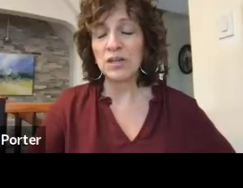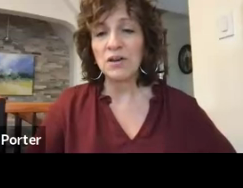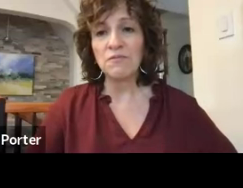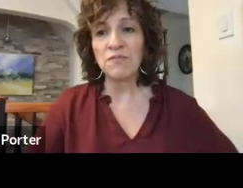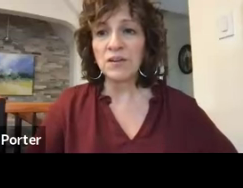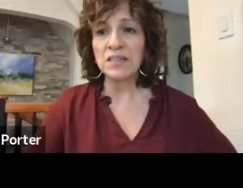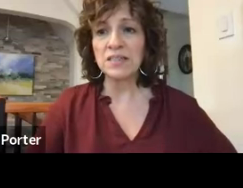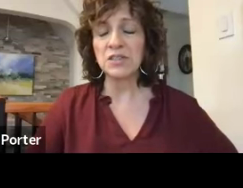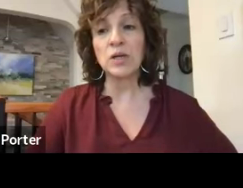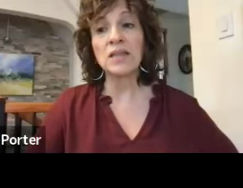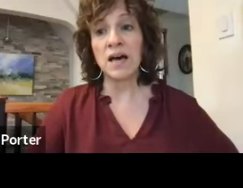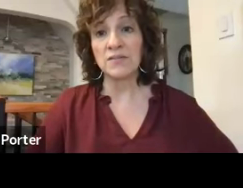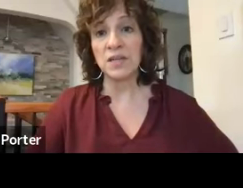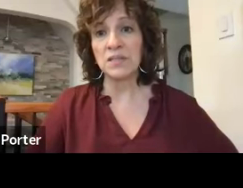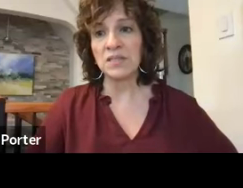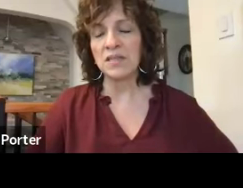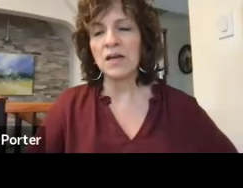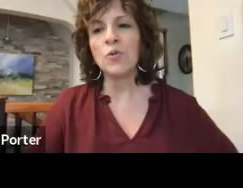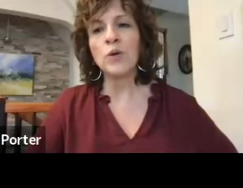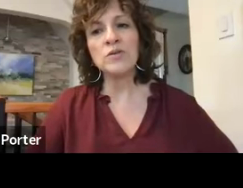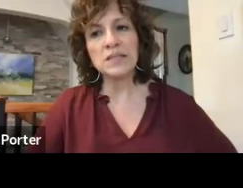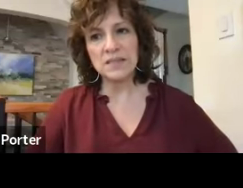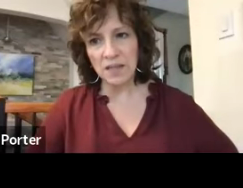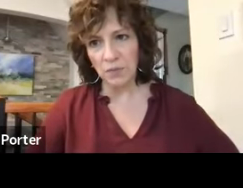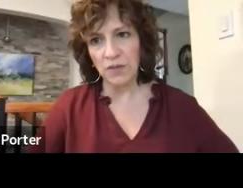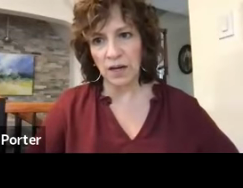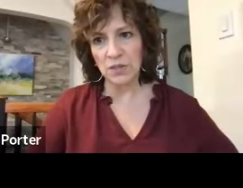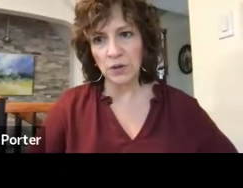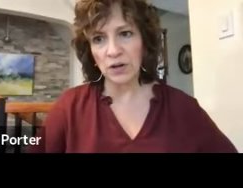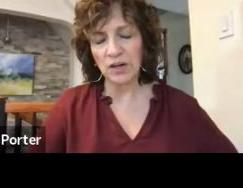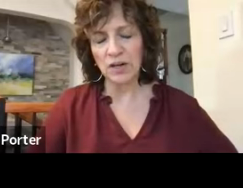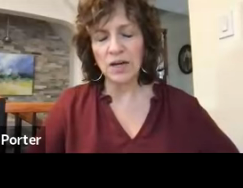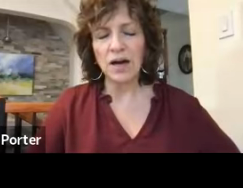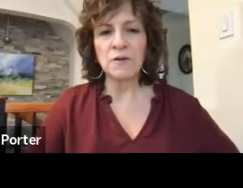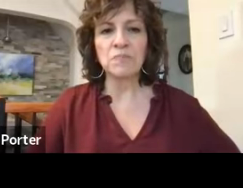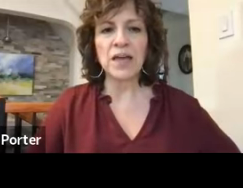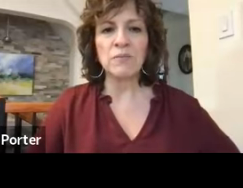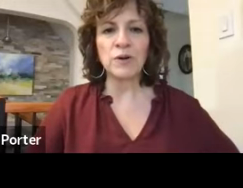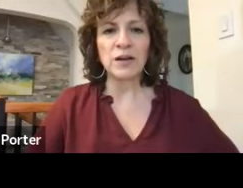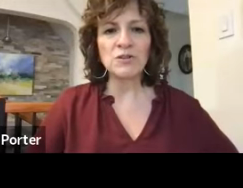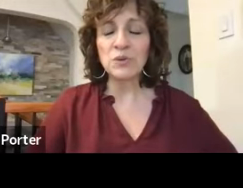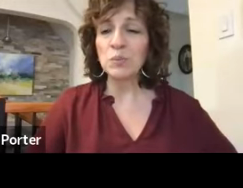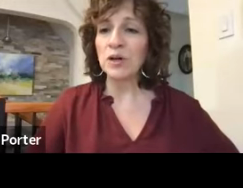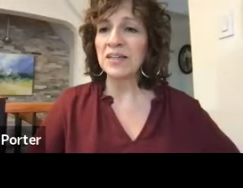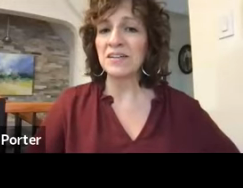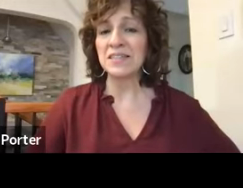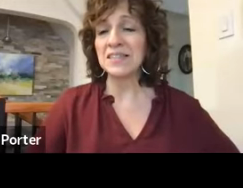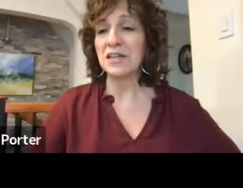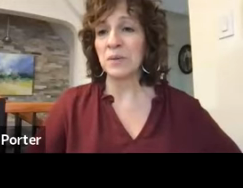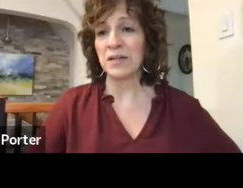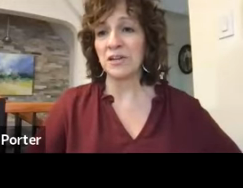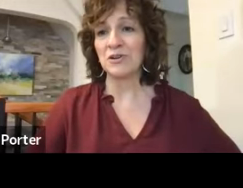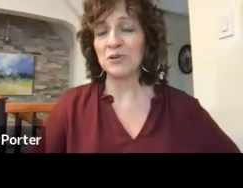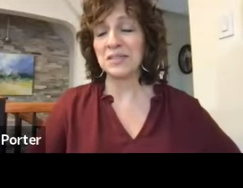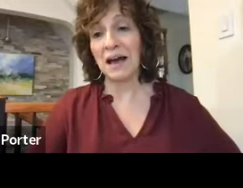He was very addicted to a lot of substances. We knew the tip of the iceberg. And what I also want to point out is this